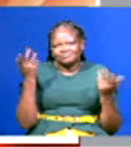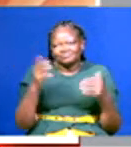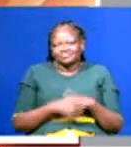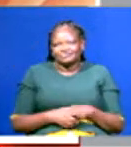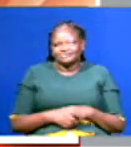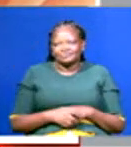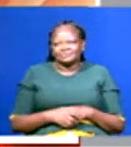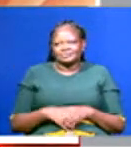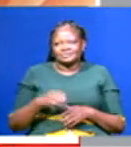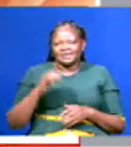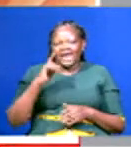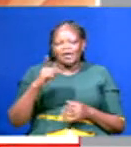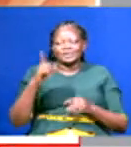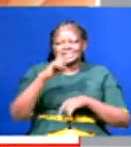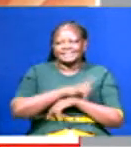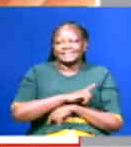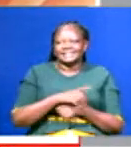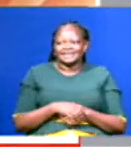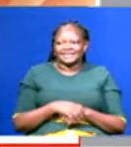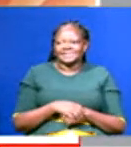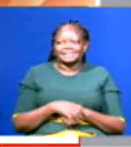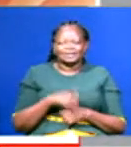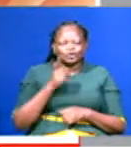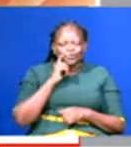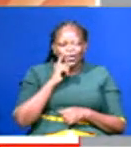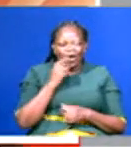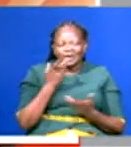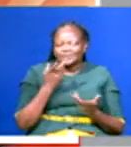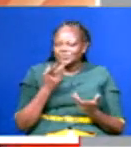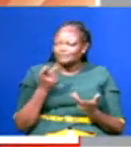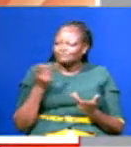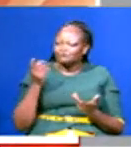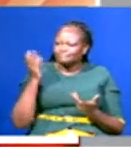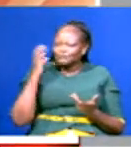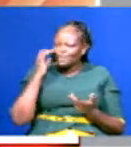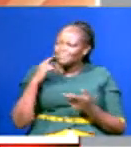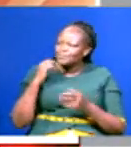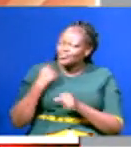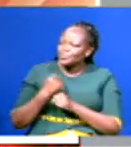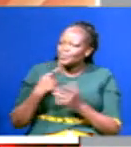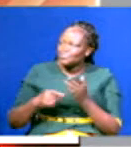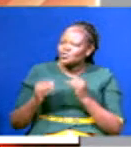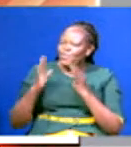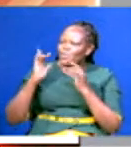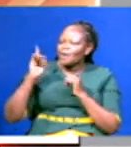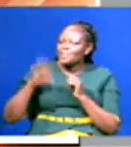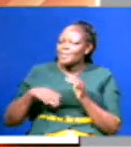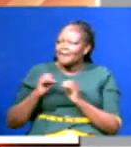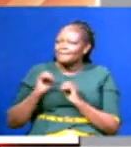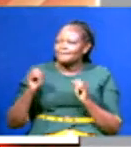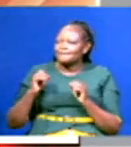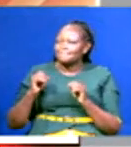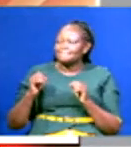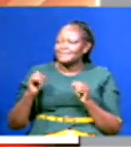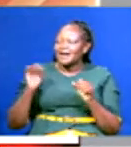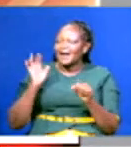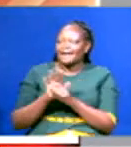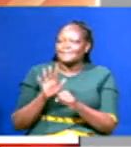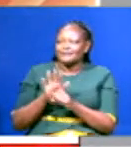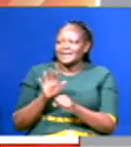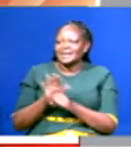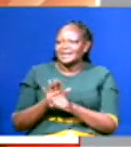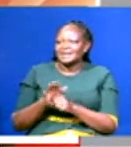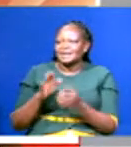Wailimo's Day. All right. It's tomorrow, yes. Yeah. All right, Tom, this is what I'm going to do. I'm not going to celebrate one woman, but a collective. Mm-hmm. The